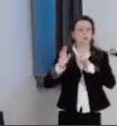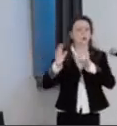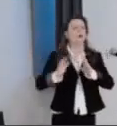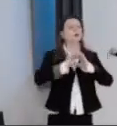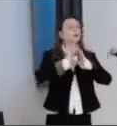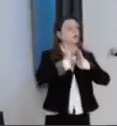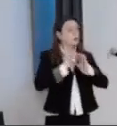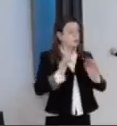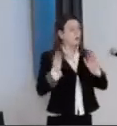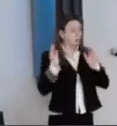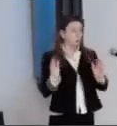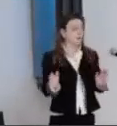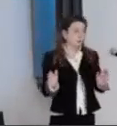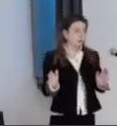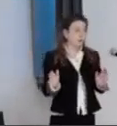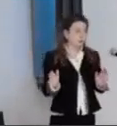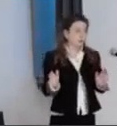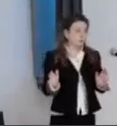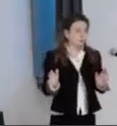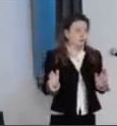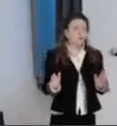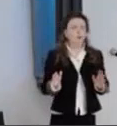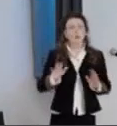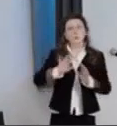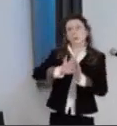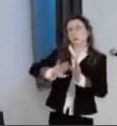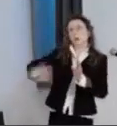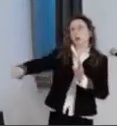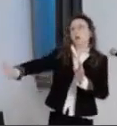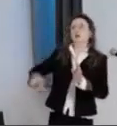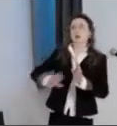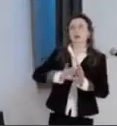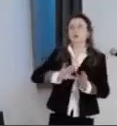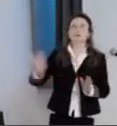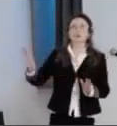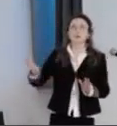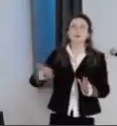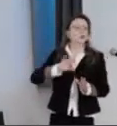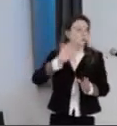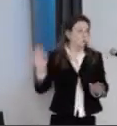thesis as applying strictly to inorganic nature, whereas for organic